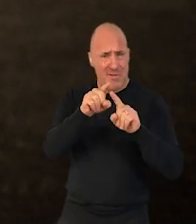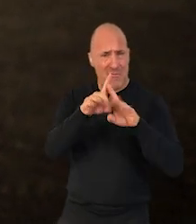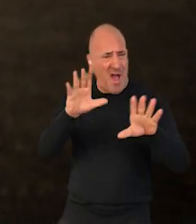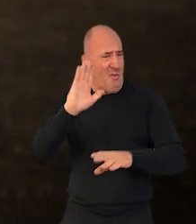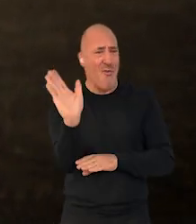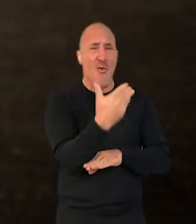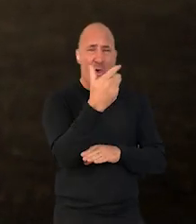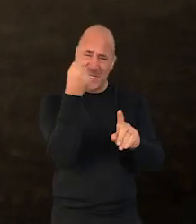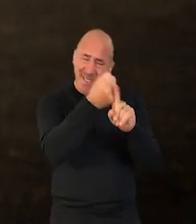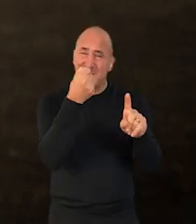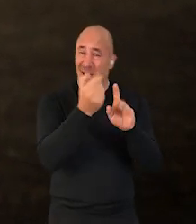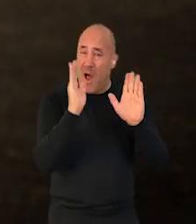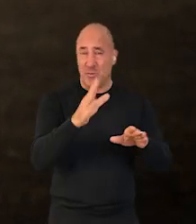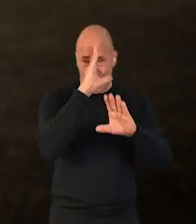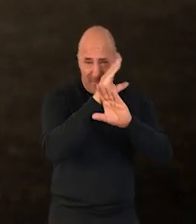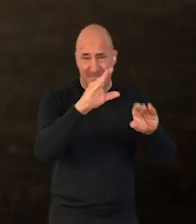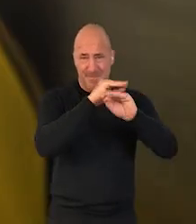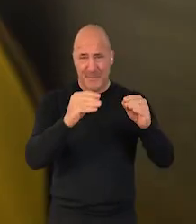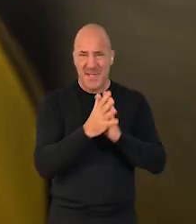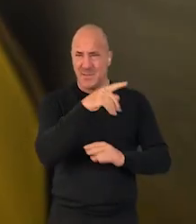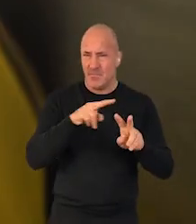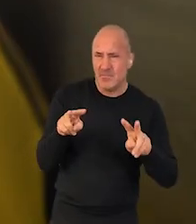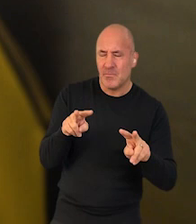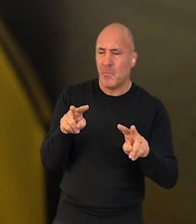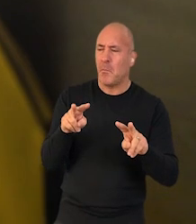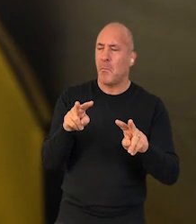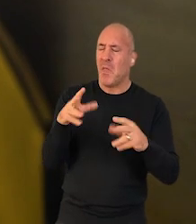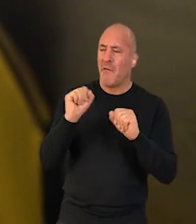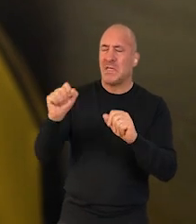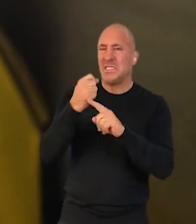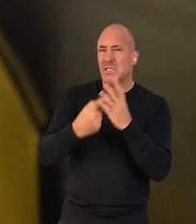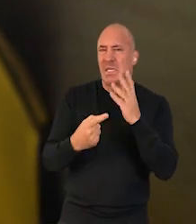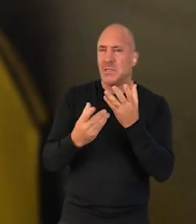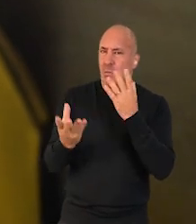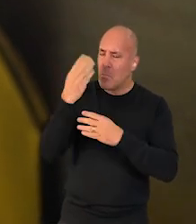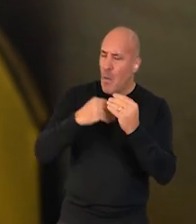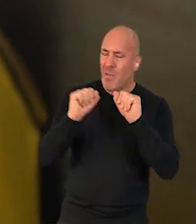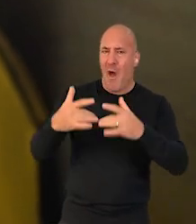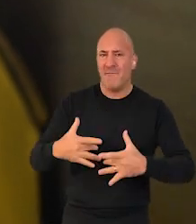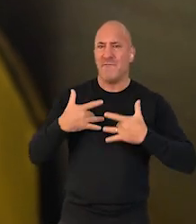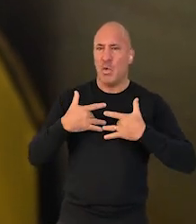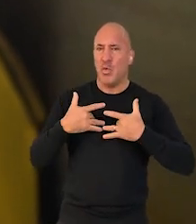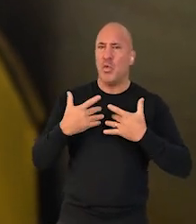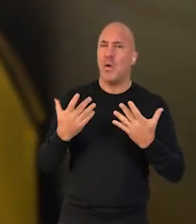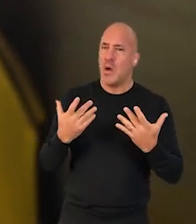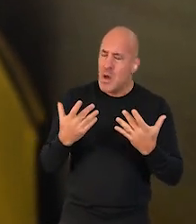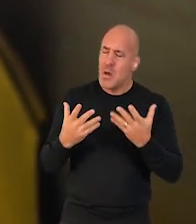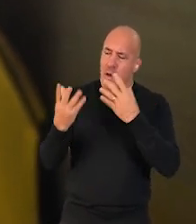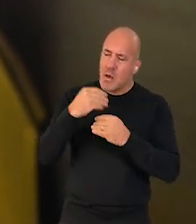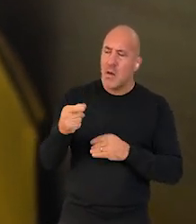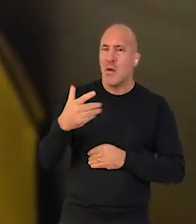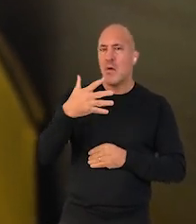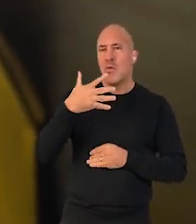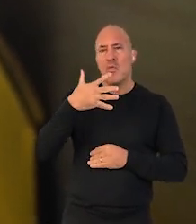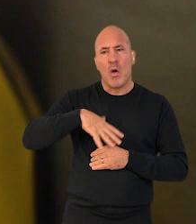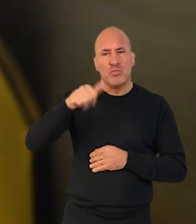society to see people with disabilities as having the same potential as anybody else, for people to listen to